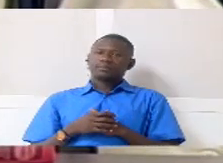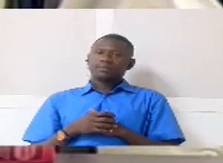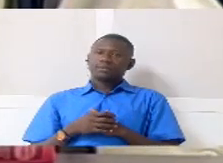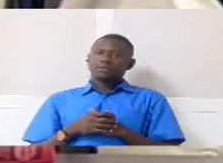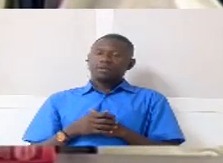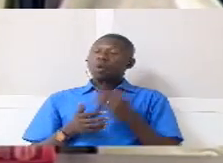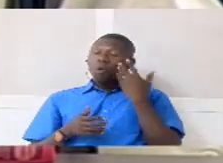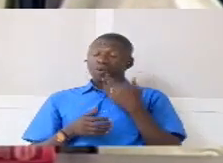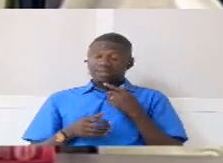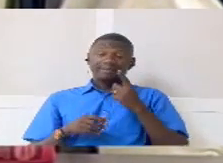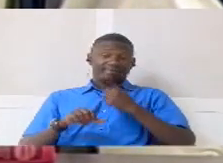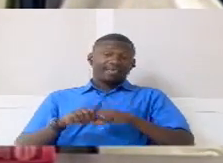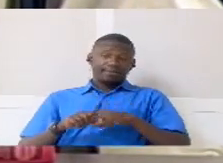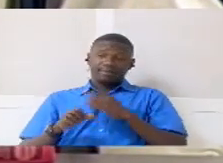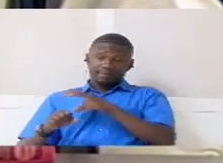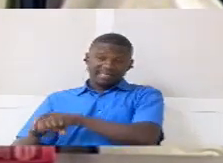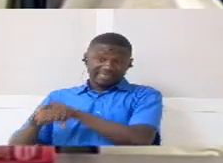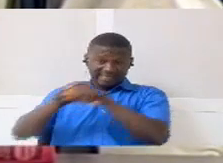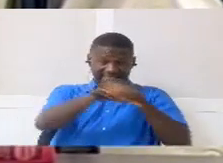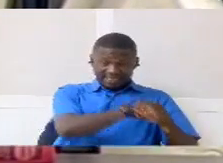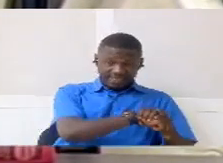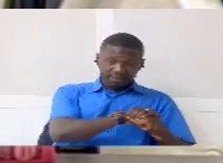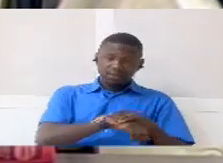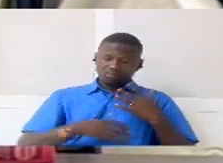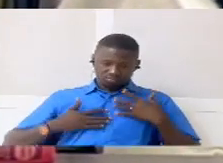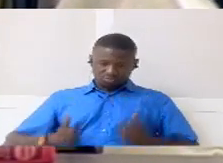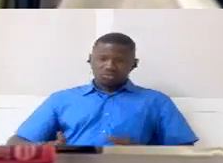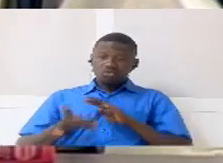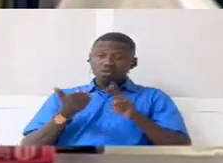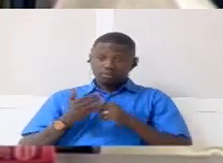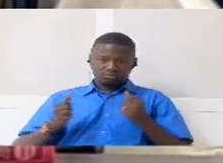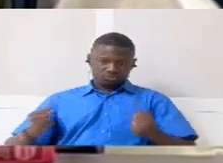When he was going, he was himself. He had his normal